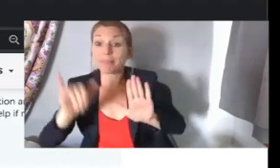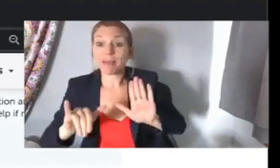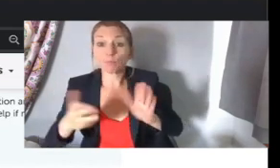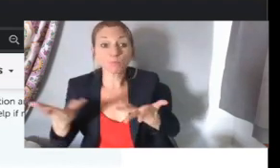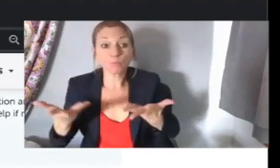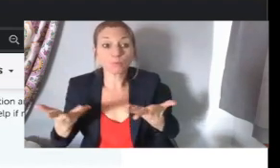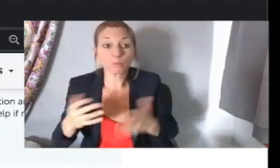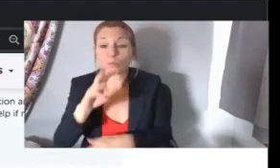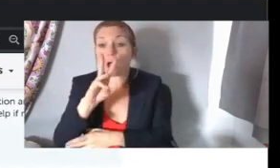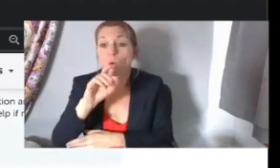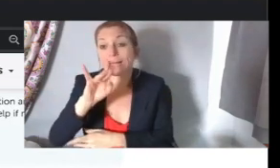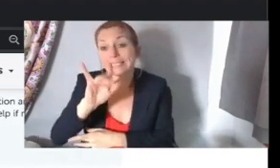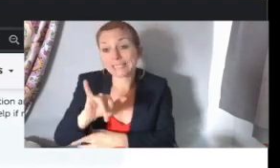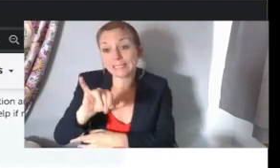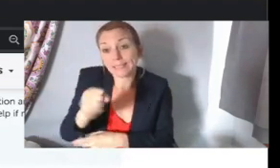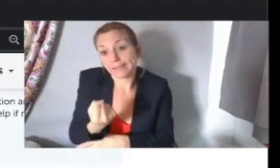Wendy's